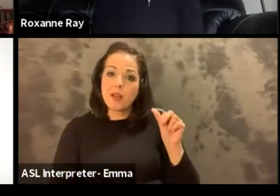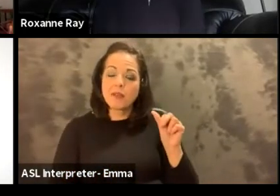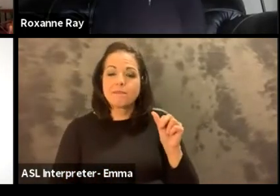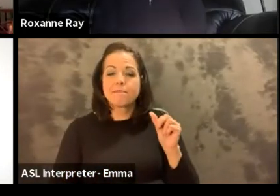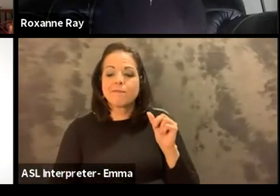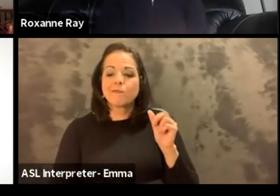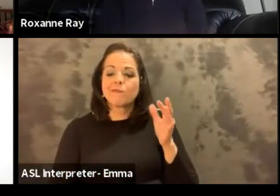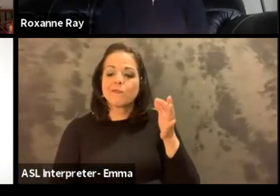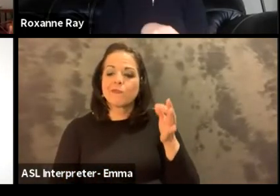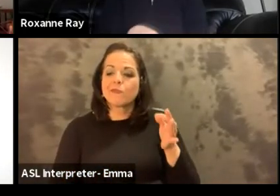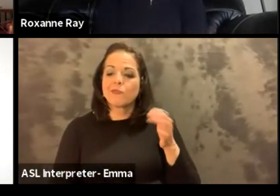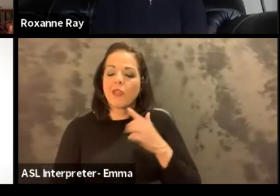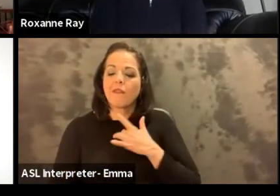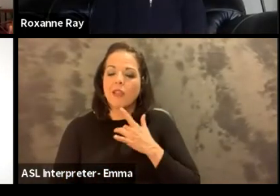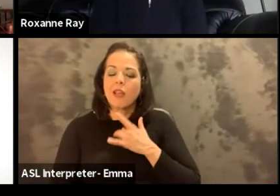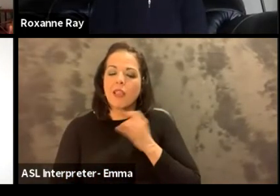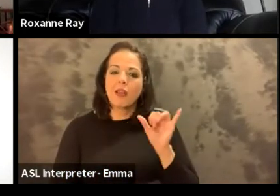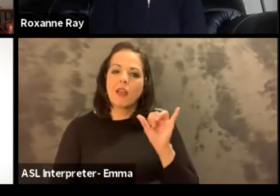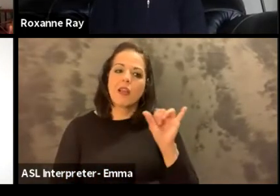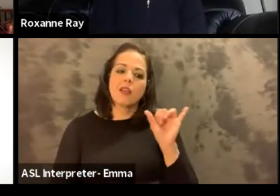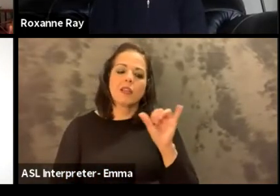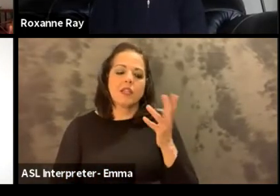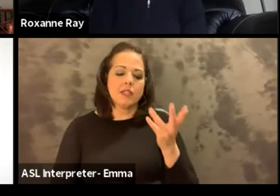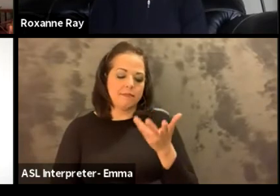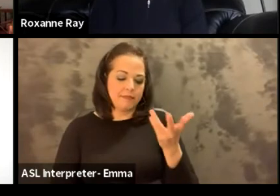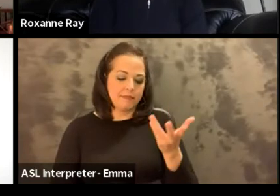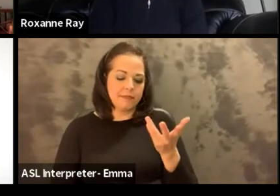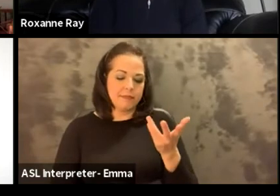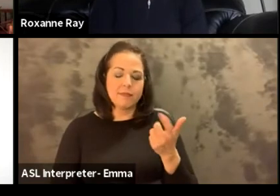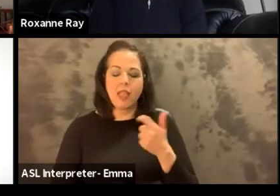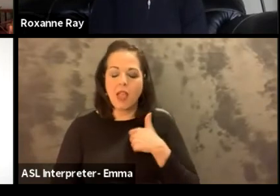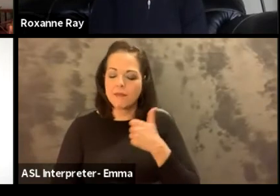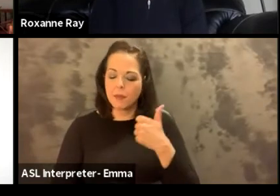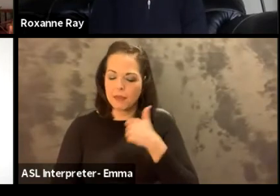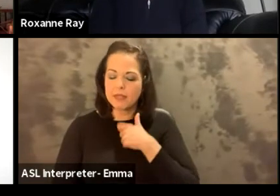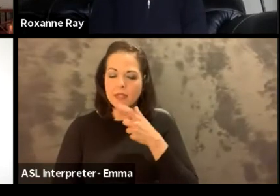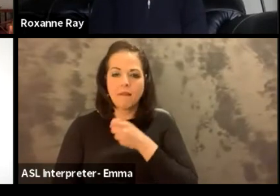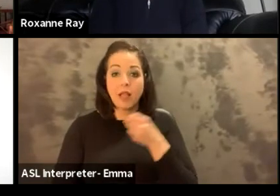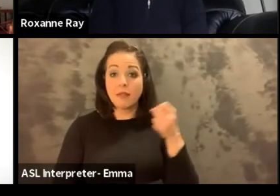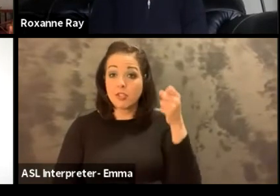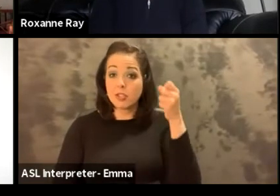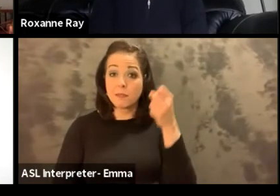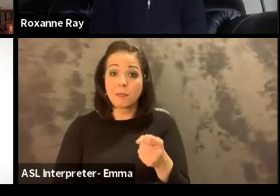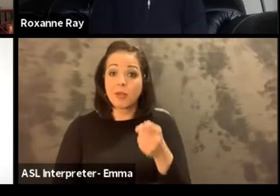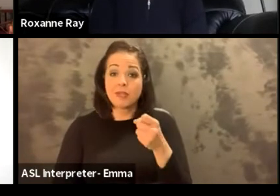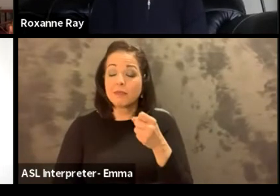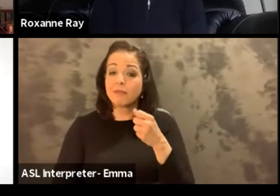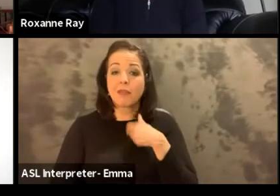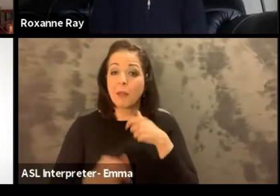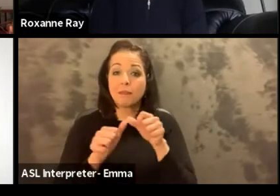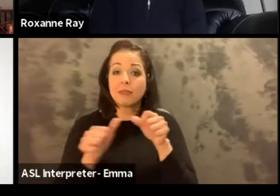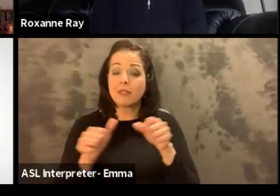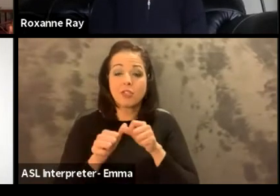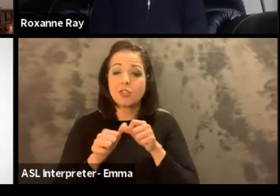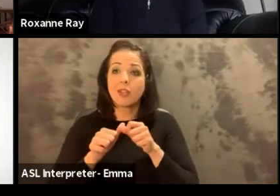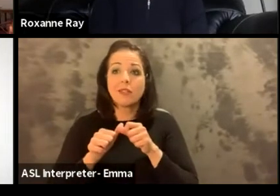I feel like I have unwittingly put myself as in the position of being a counter